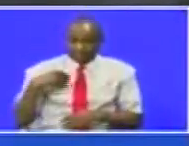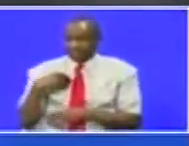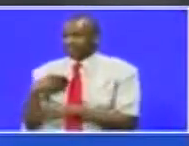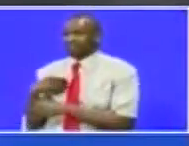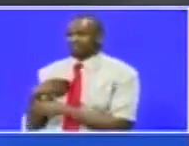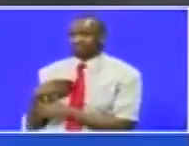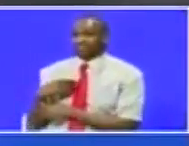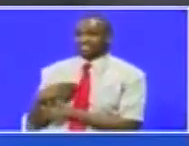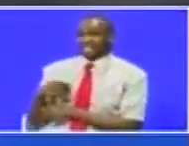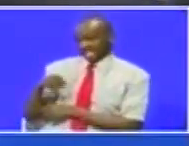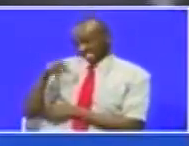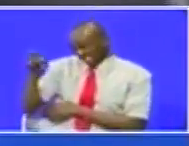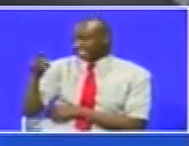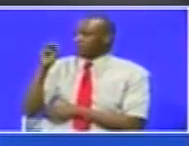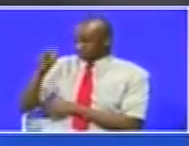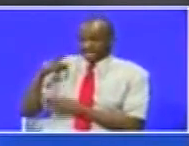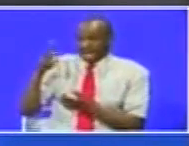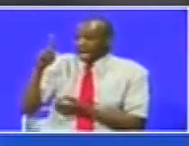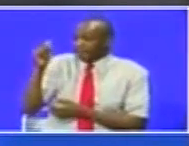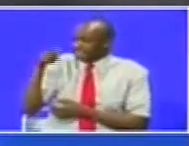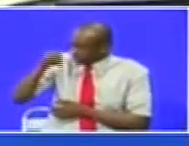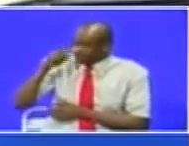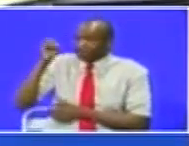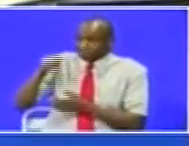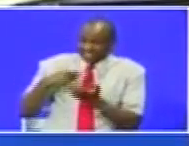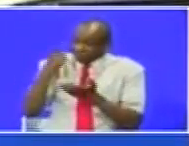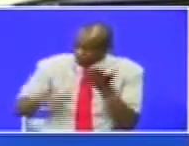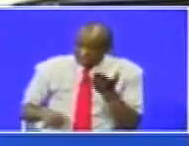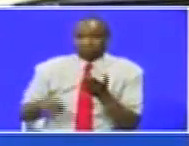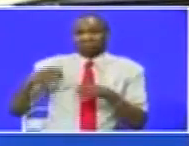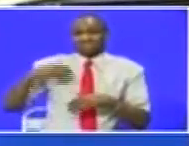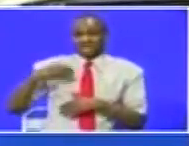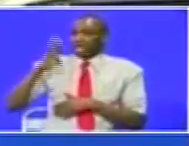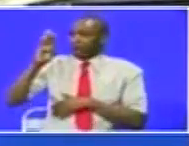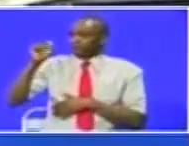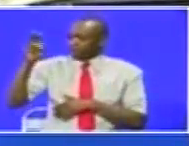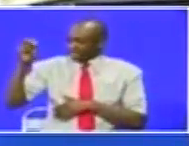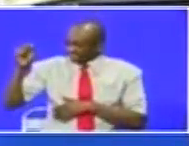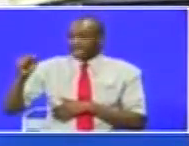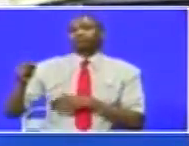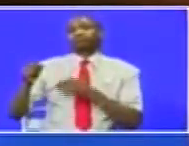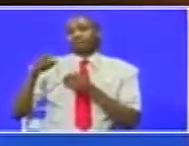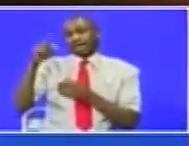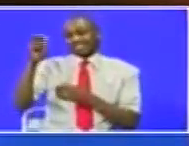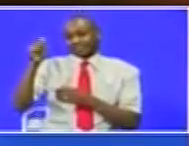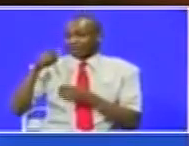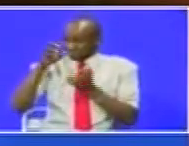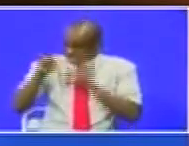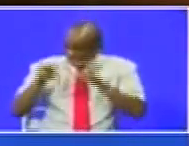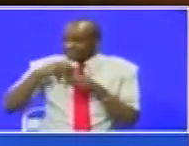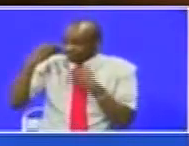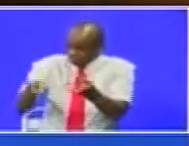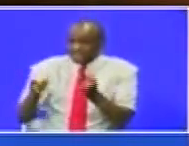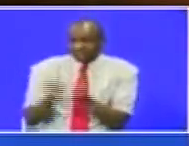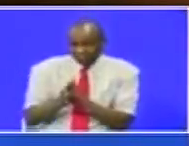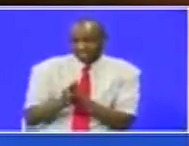that Tiati MP Asman Kamama has formally unleashed the Boresha Katiba referendum draft before Parliament's